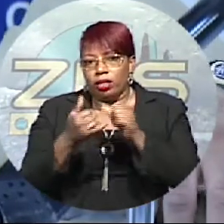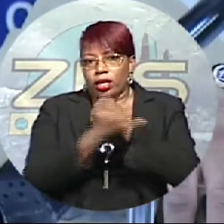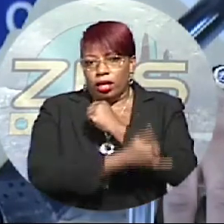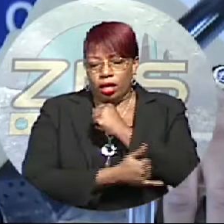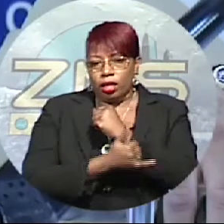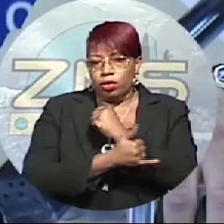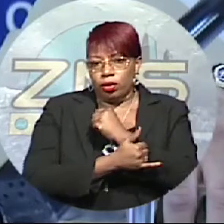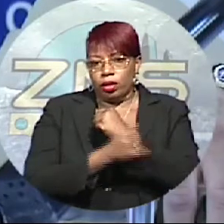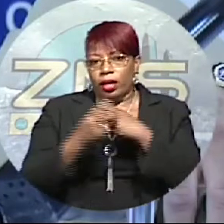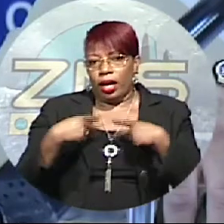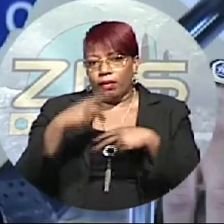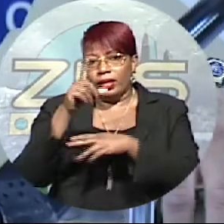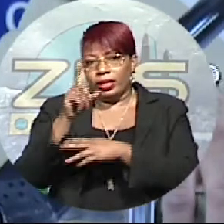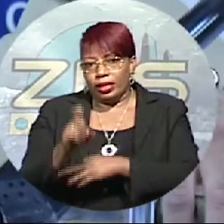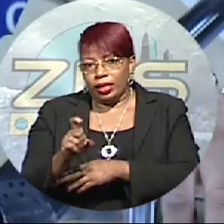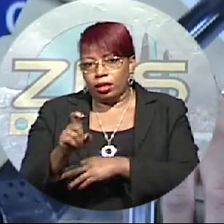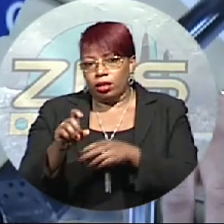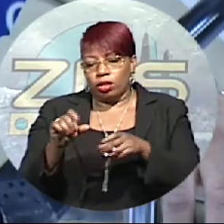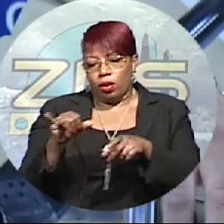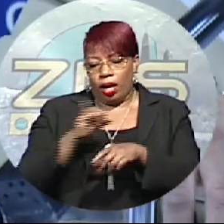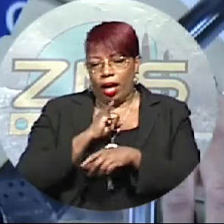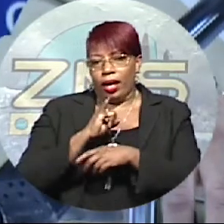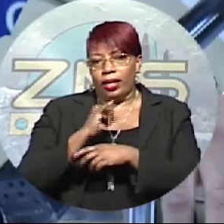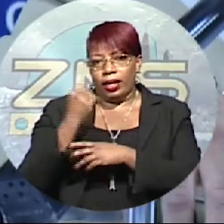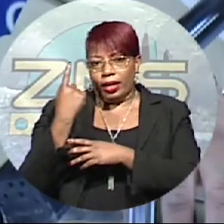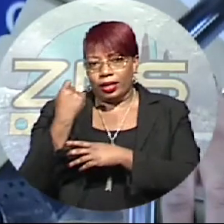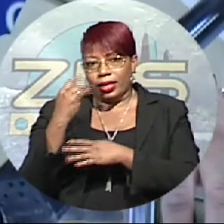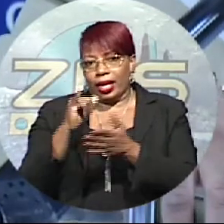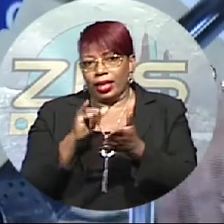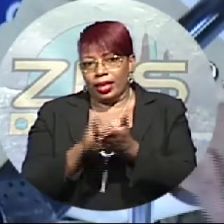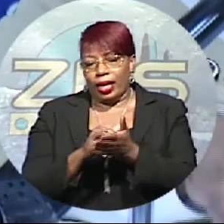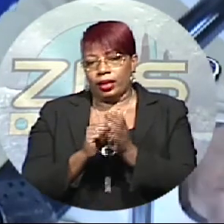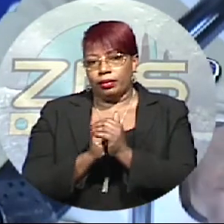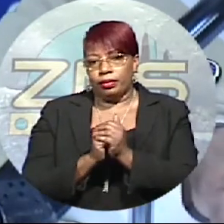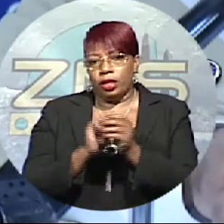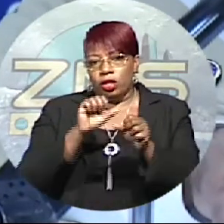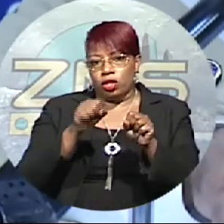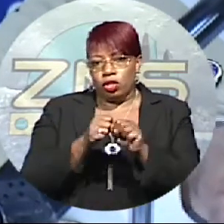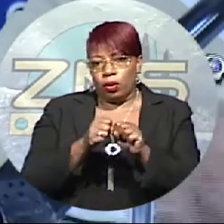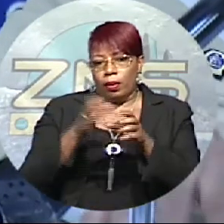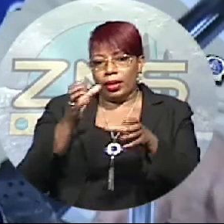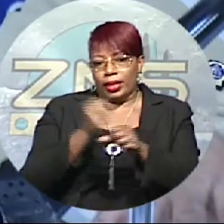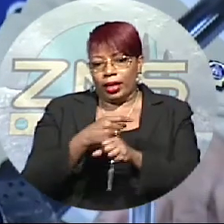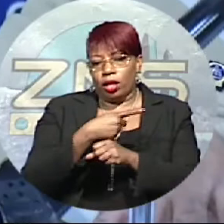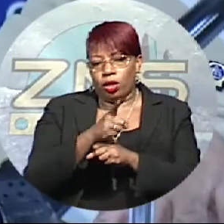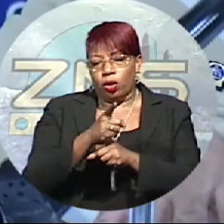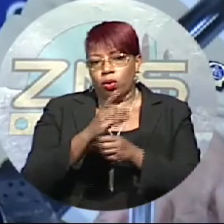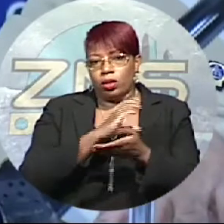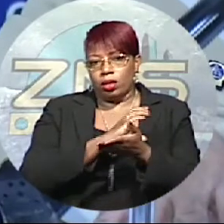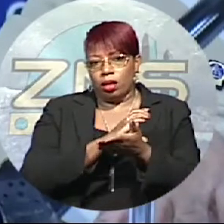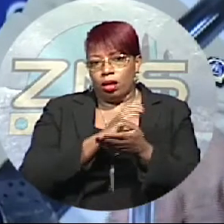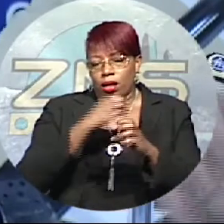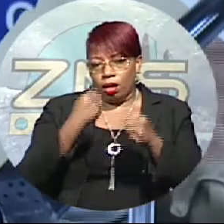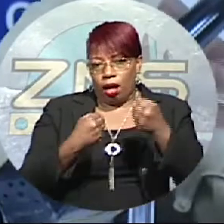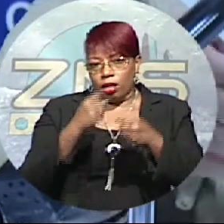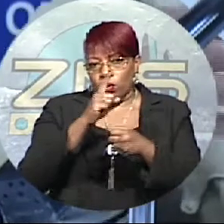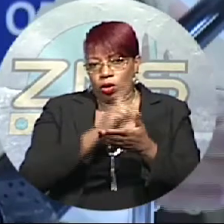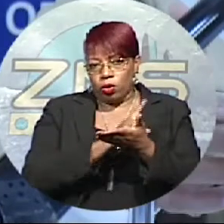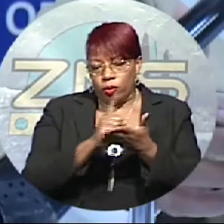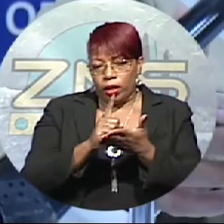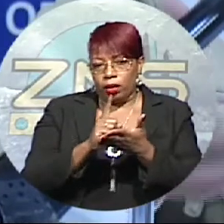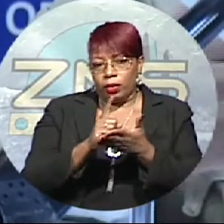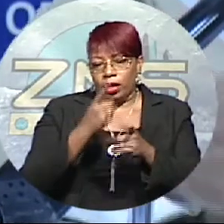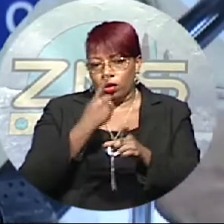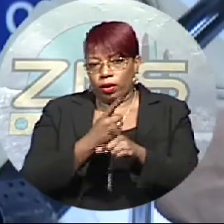have needs. So I too have to understand that, right? So I might not get those cars in 1 week, but when a